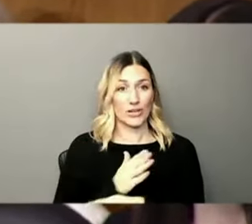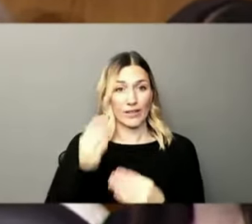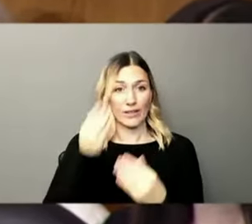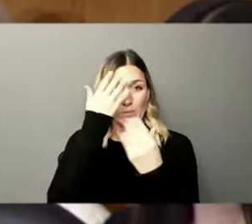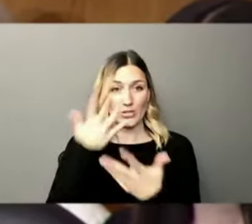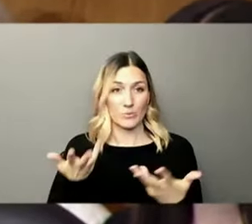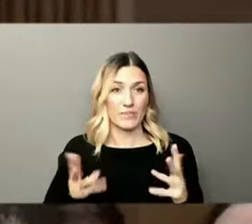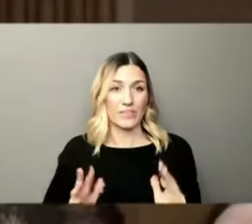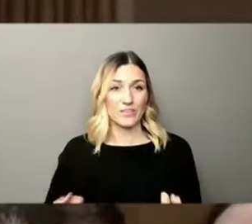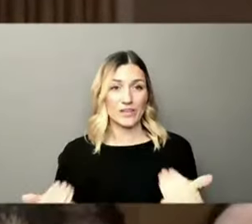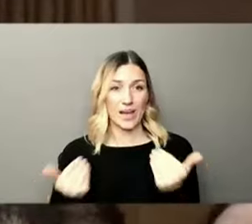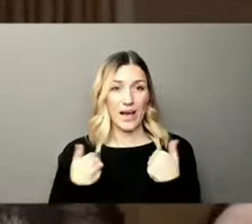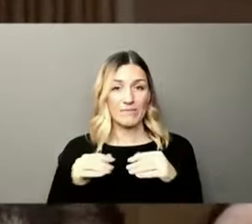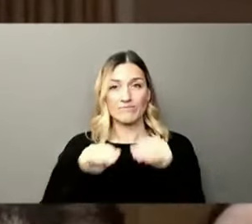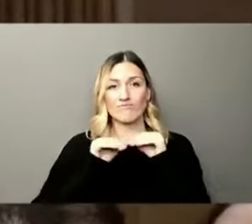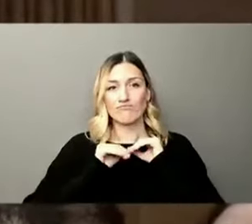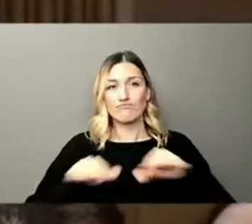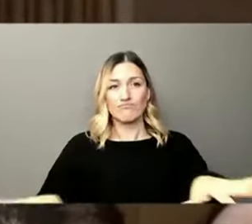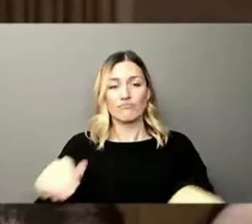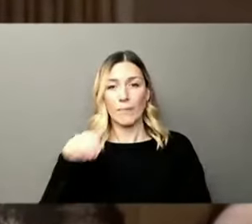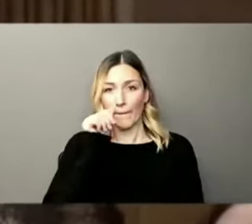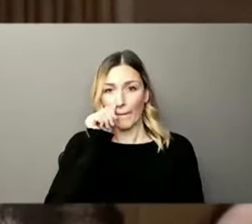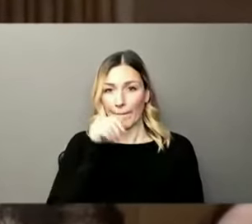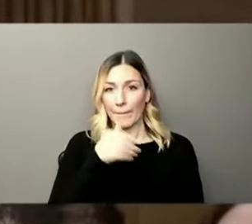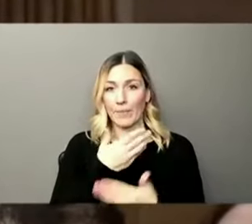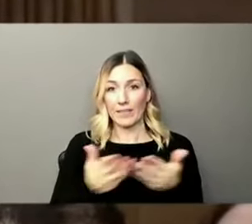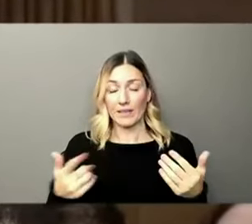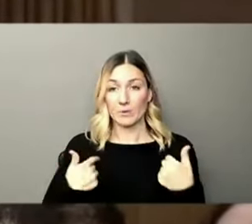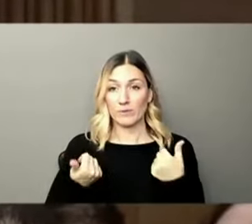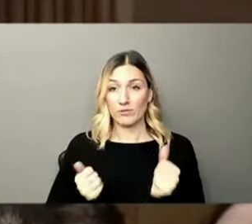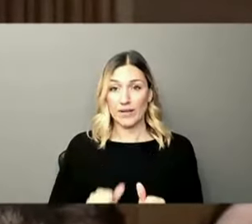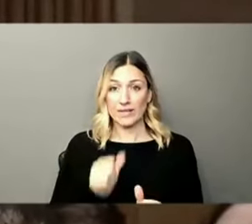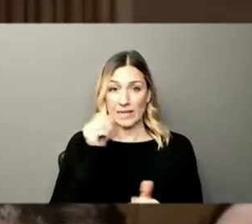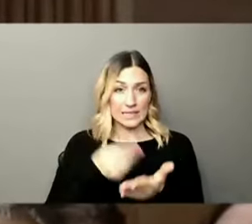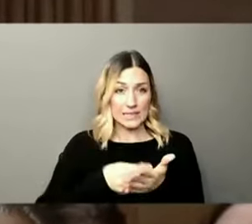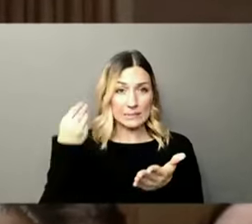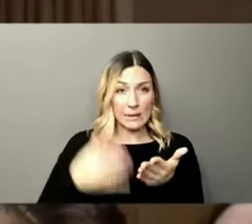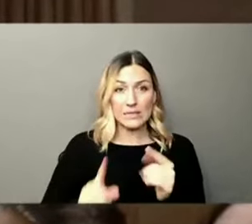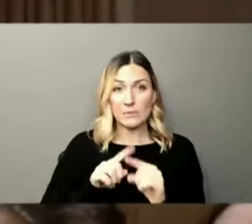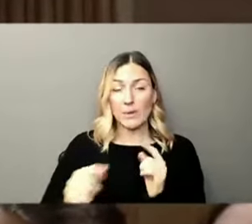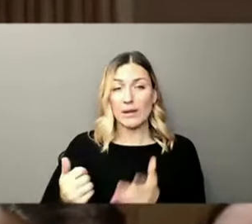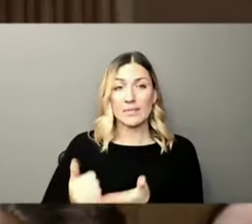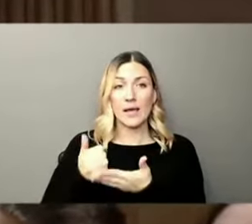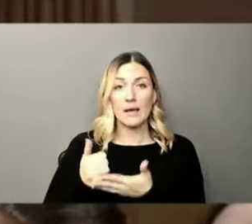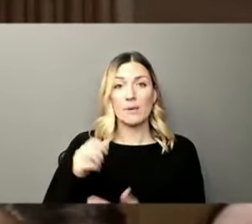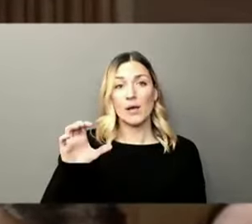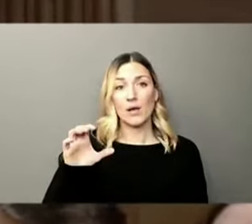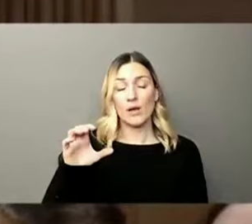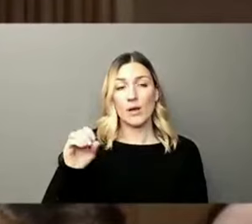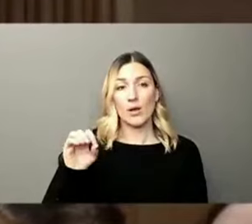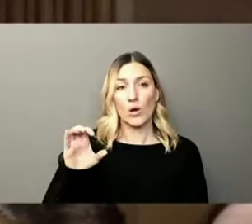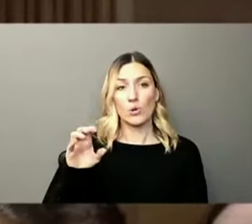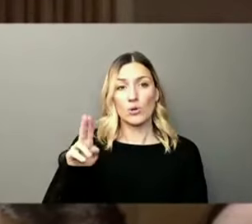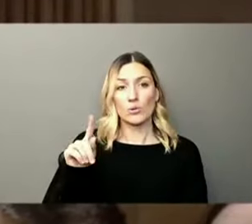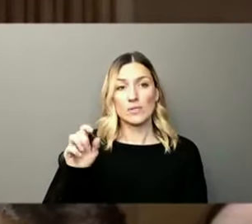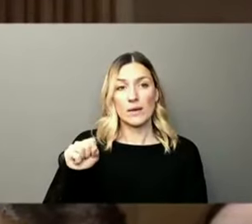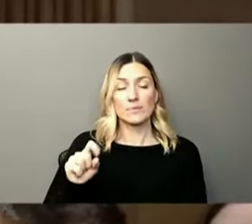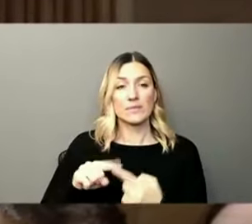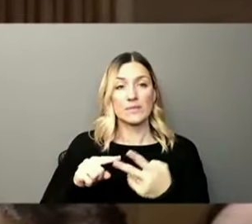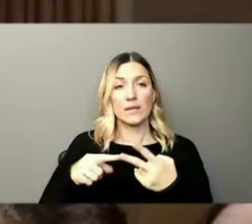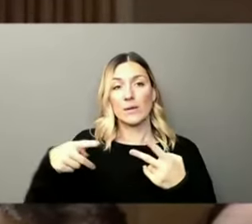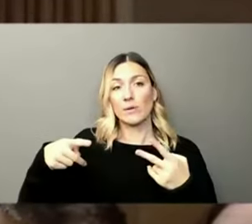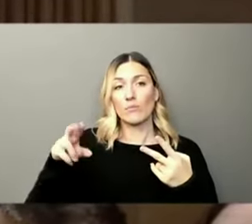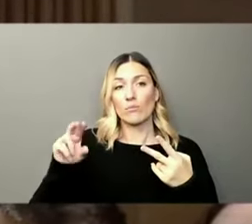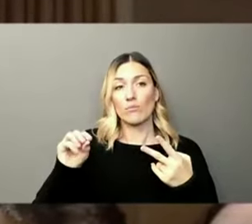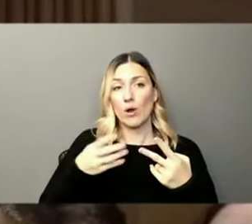mean, the stuff that we've tried is not expensive, but it's helped, like CoQ10 for the brain fog, probiotics, prebiotics.